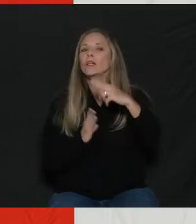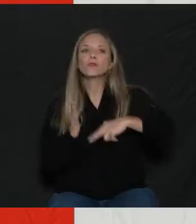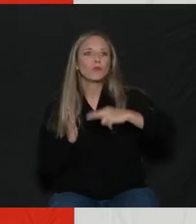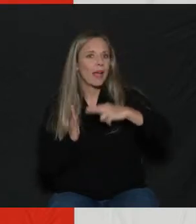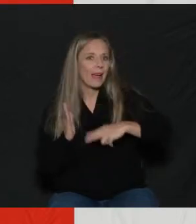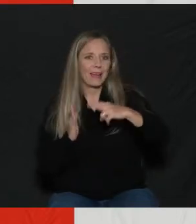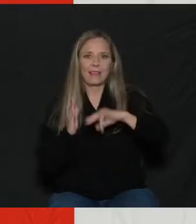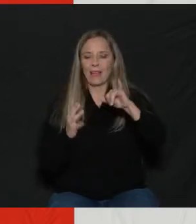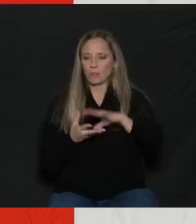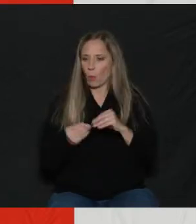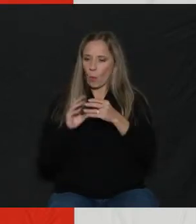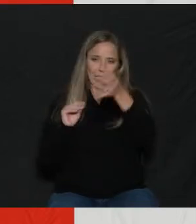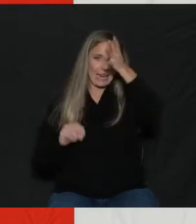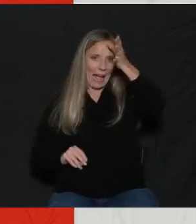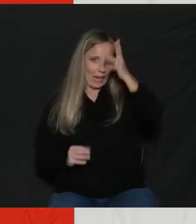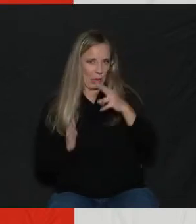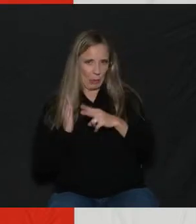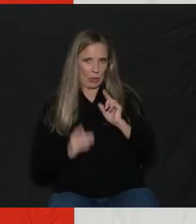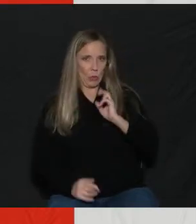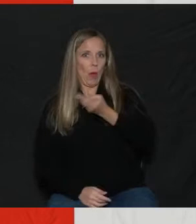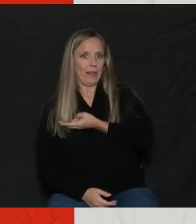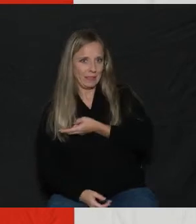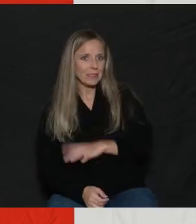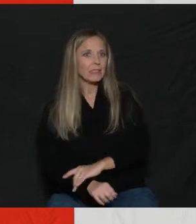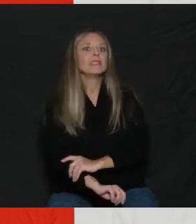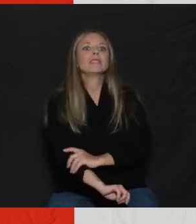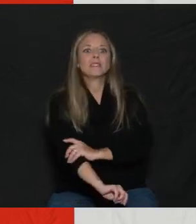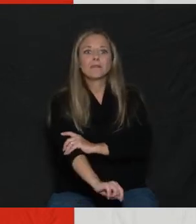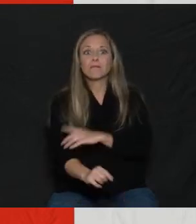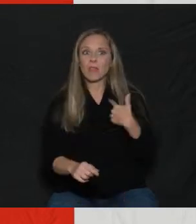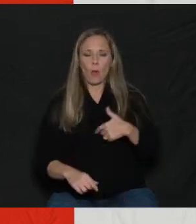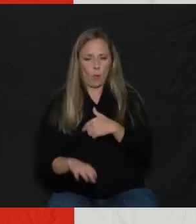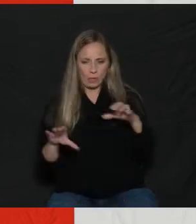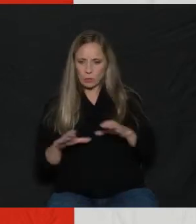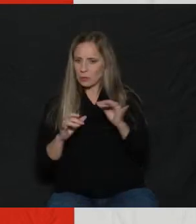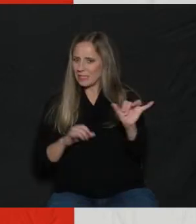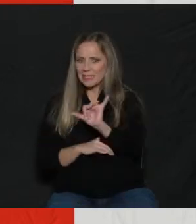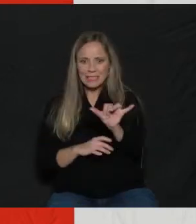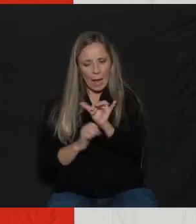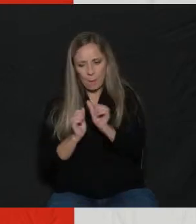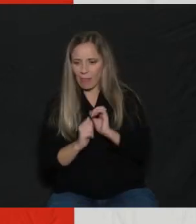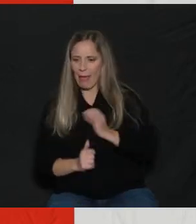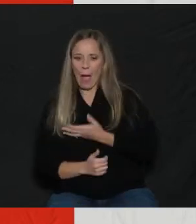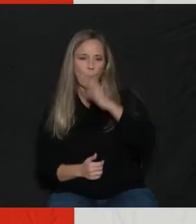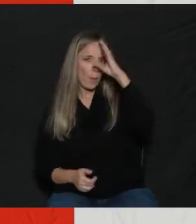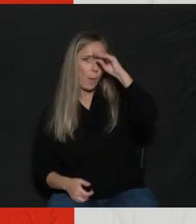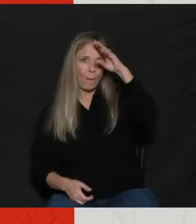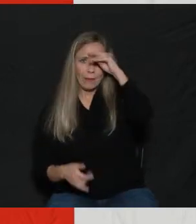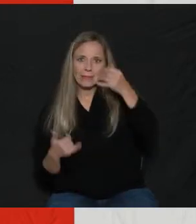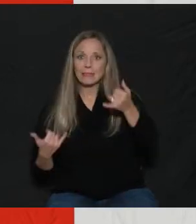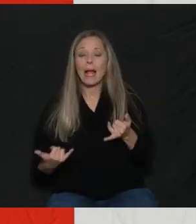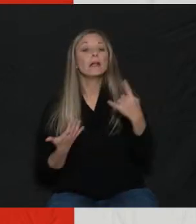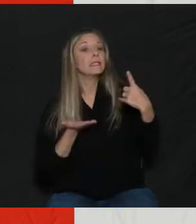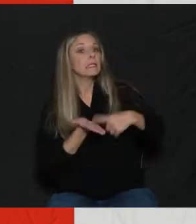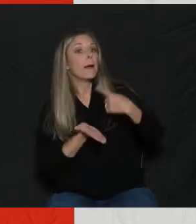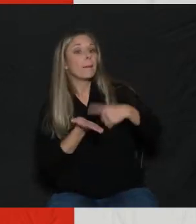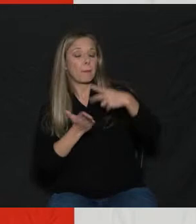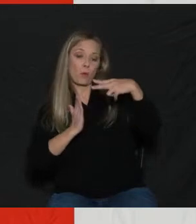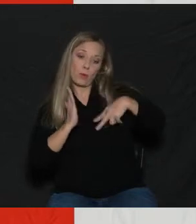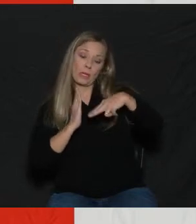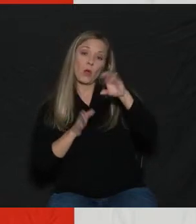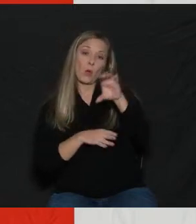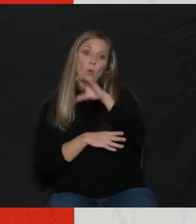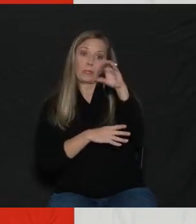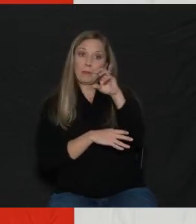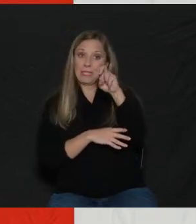Daddy always read it to us. And we have, you know, we do the same exact thing with the boys. You know, sometimes we read it on Christmas Eve night, which is